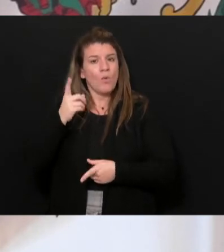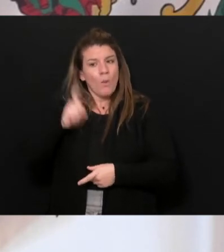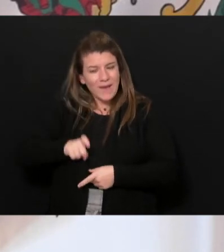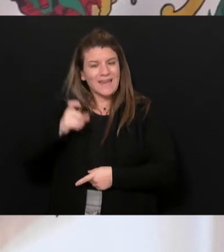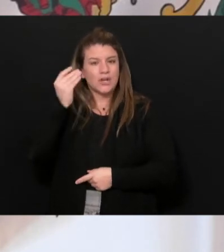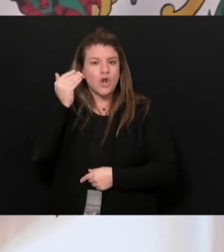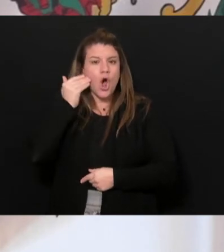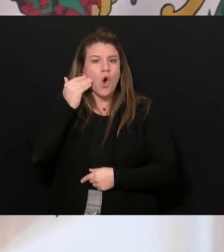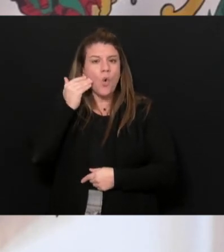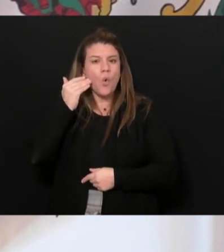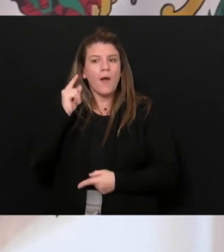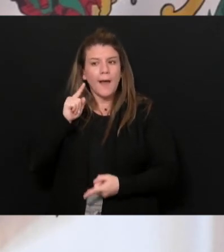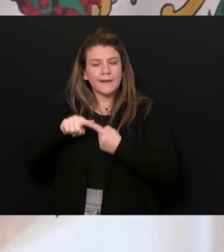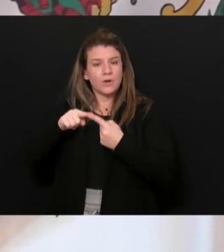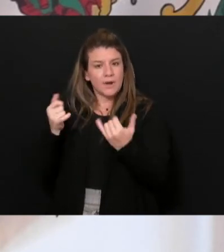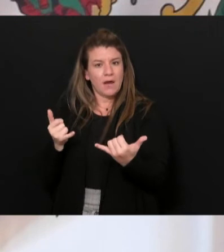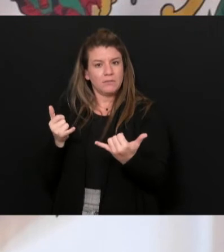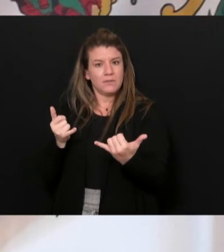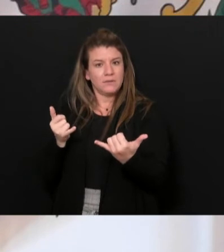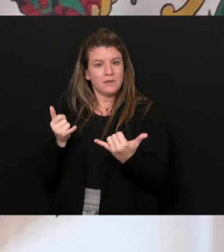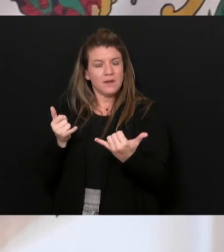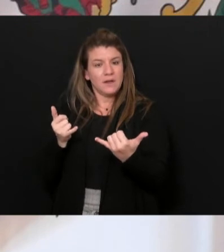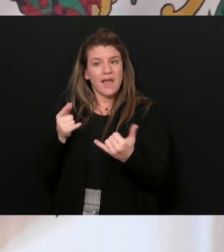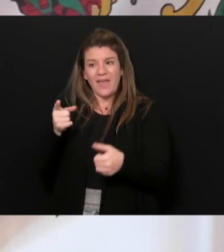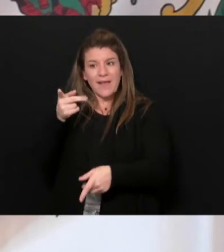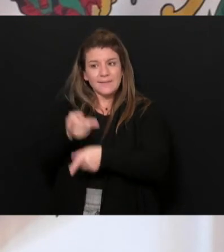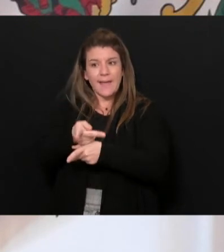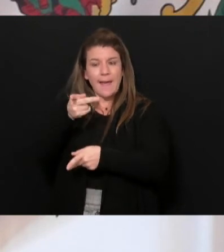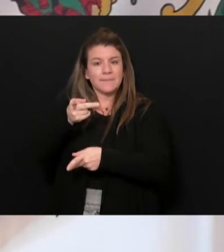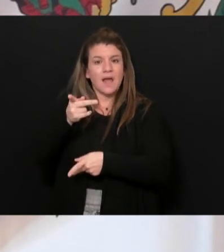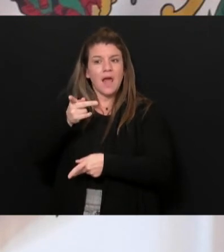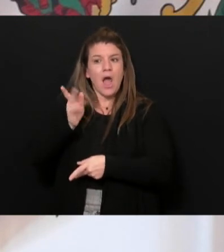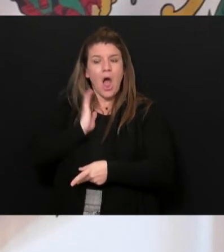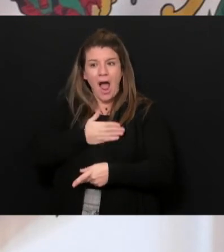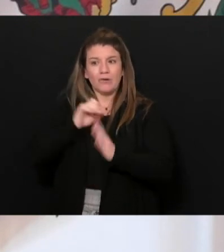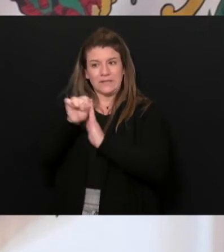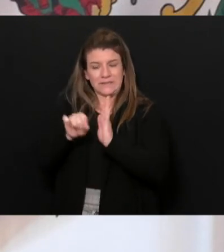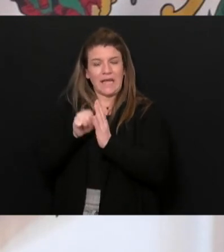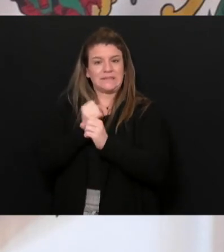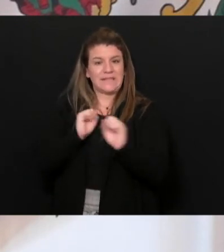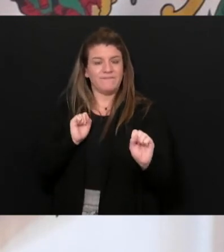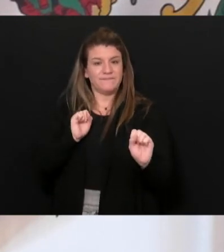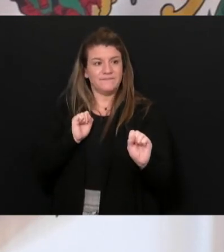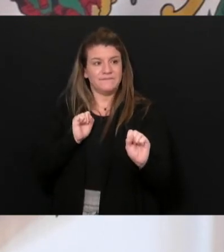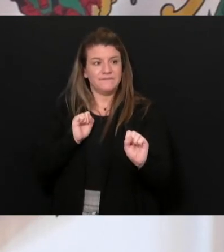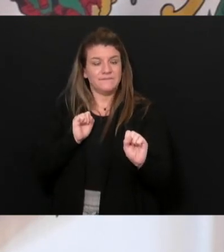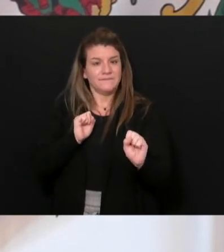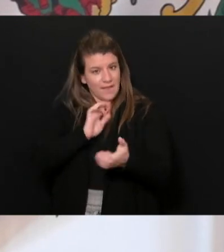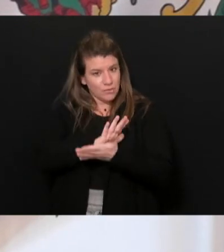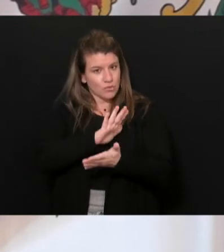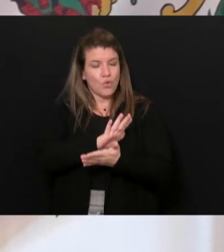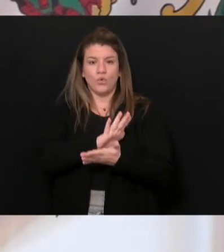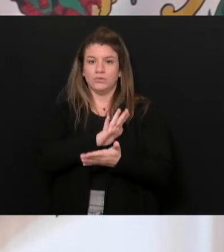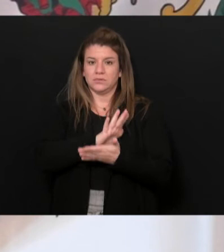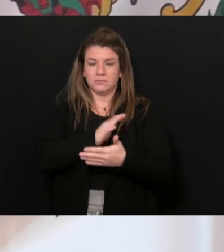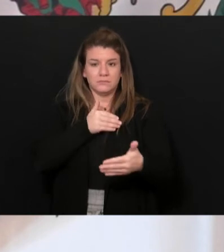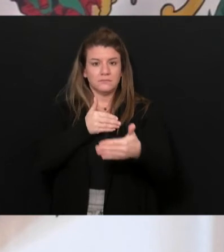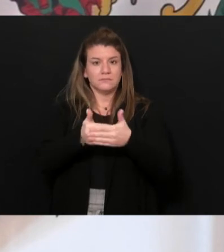could to this point, and it has kept us incredibly safe in our schools to this point.